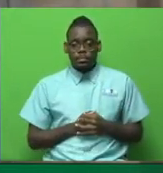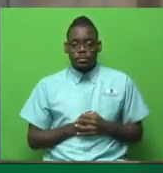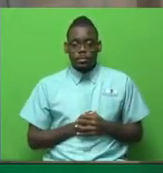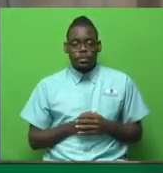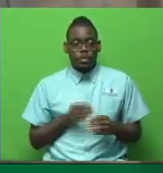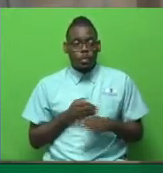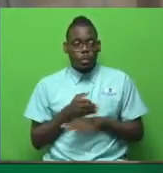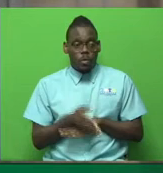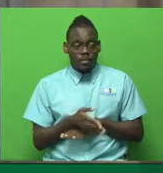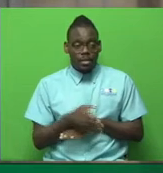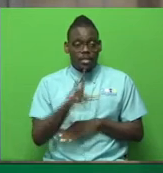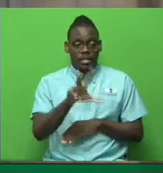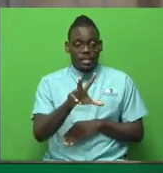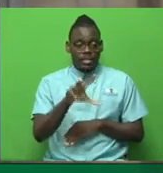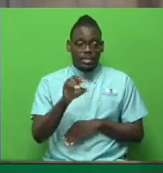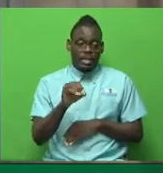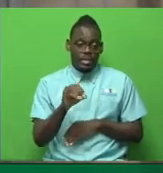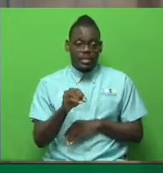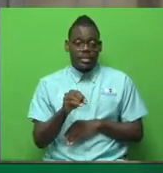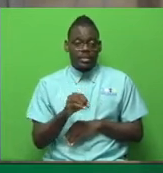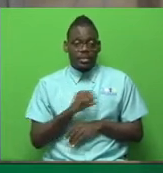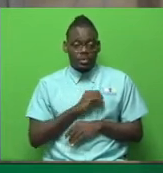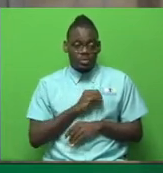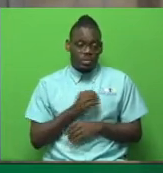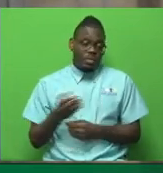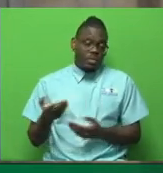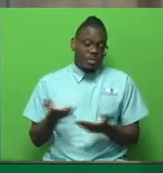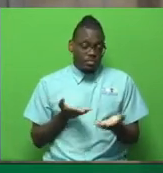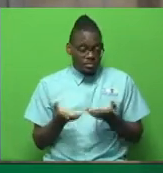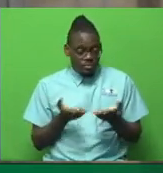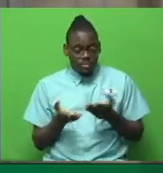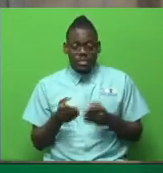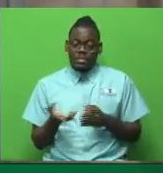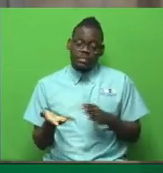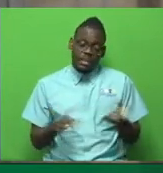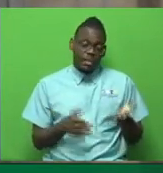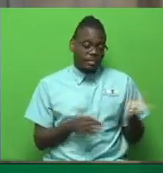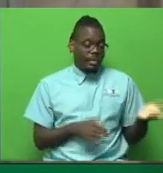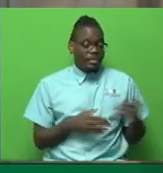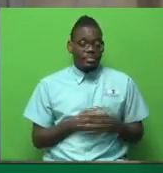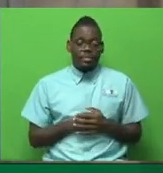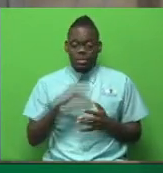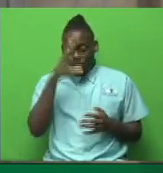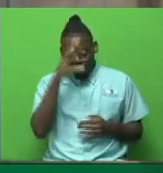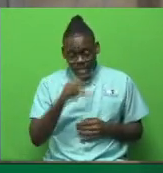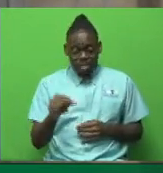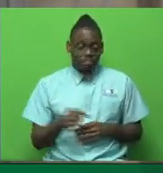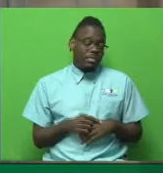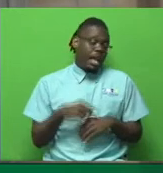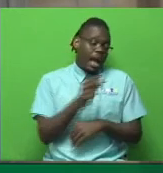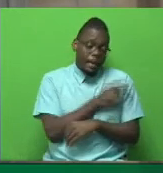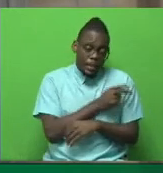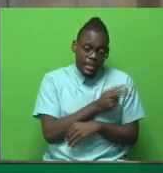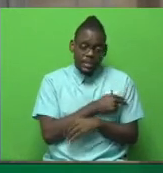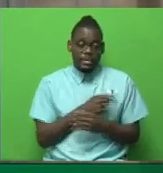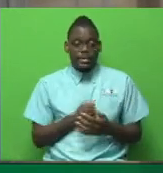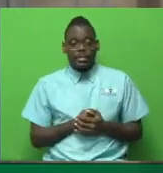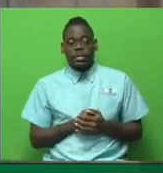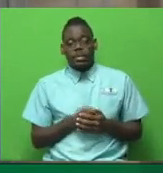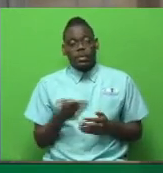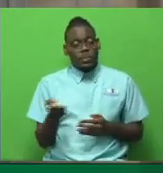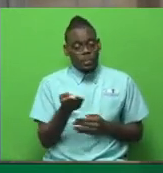and many more from the fire service Coast Guard and the Army to covet 19. what about their